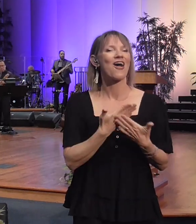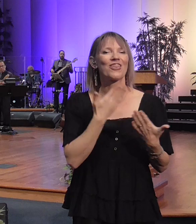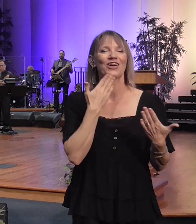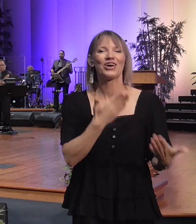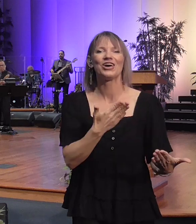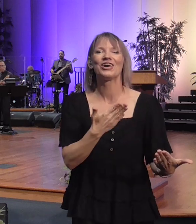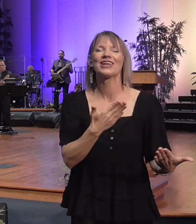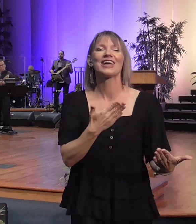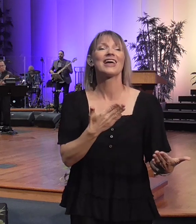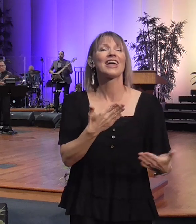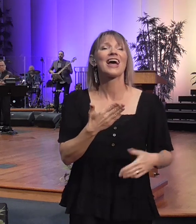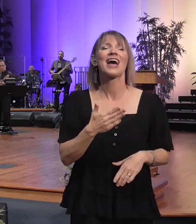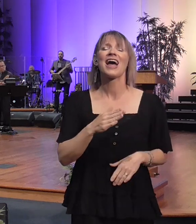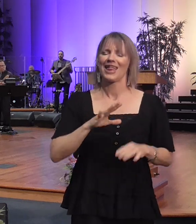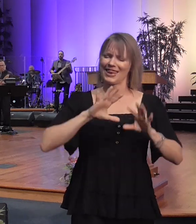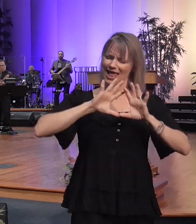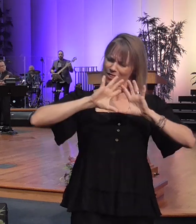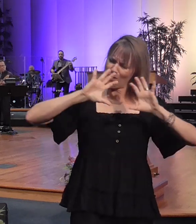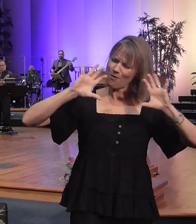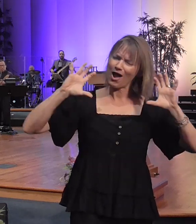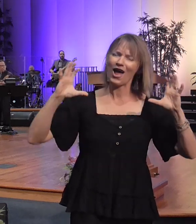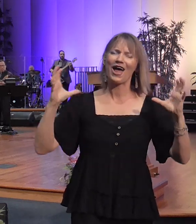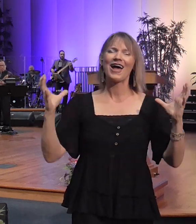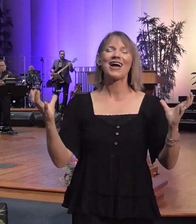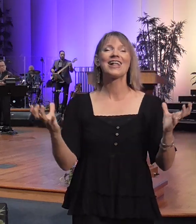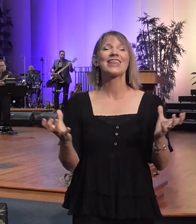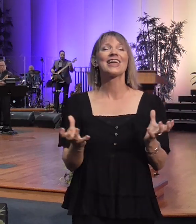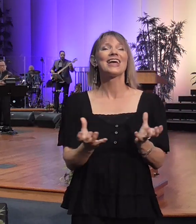good that the world